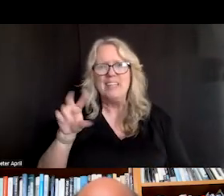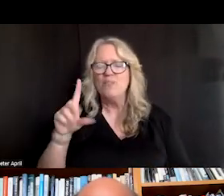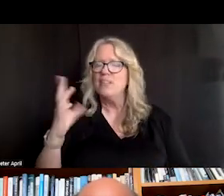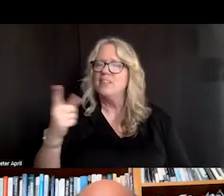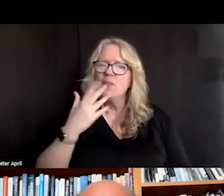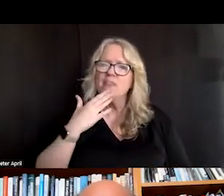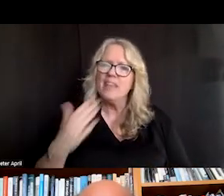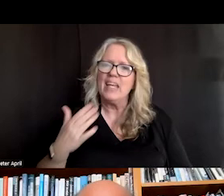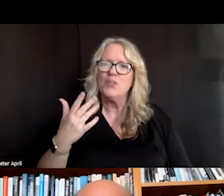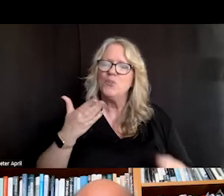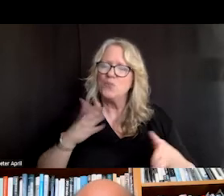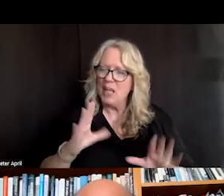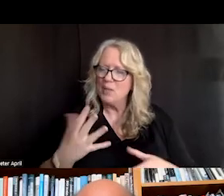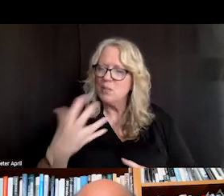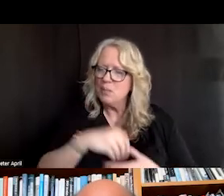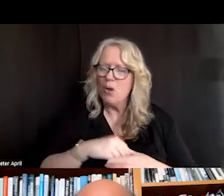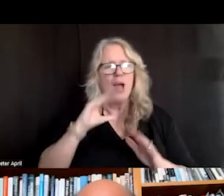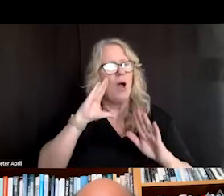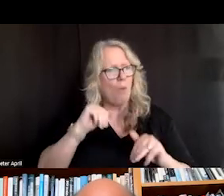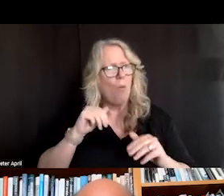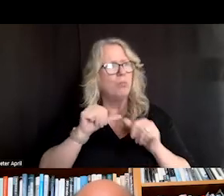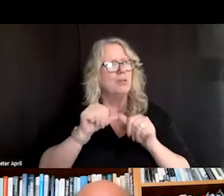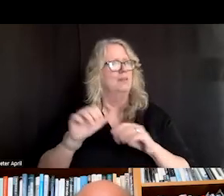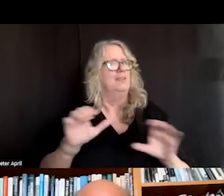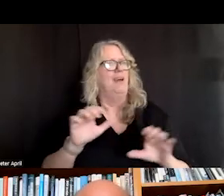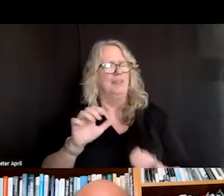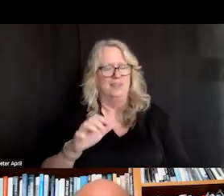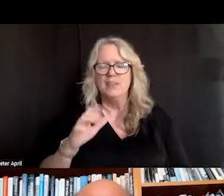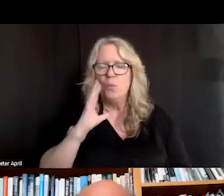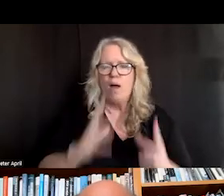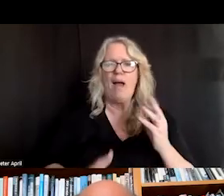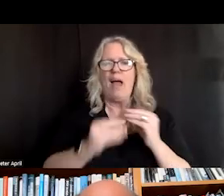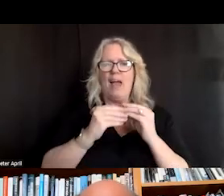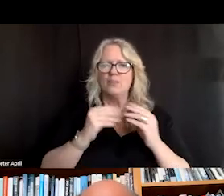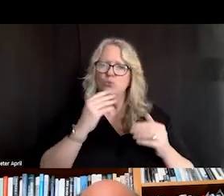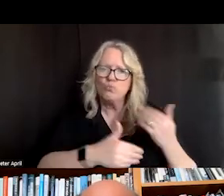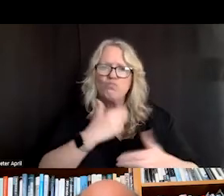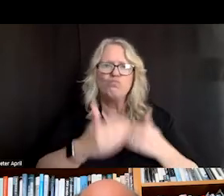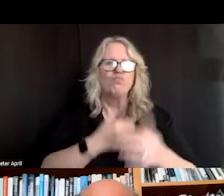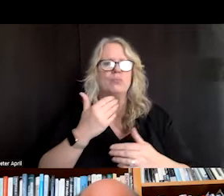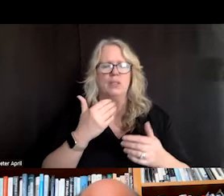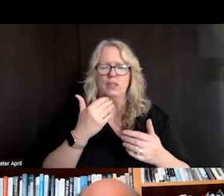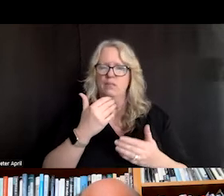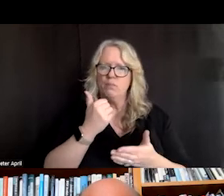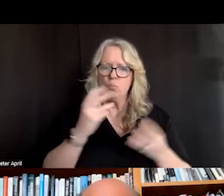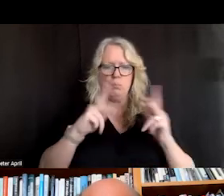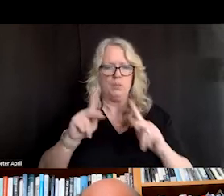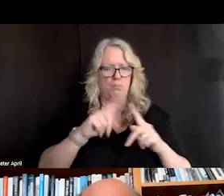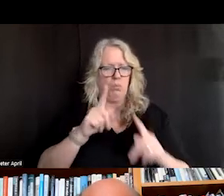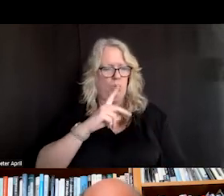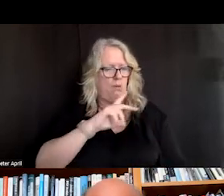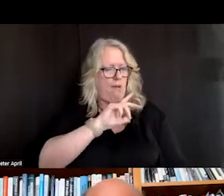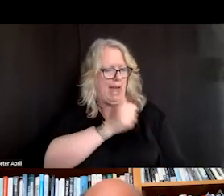for letting me be a part of it. And I hope it does, add to the momentum on moving people's attitudes on this